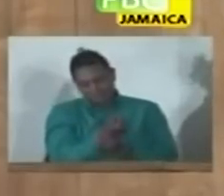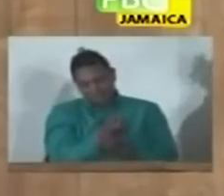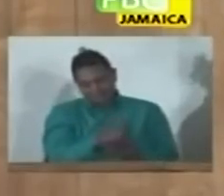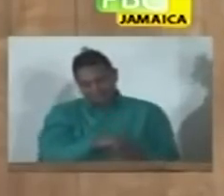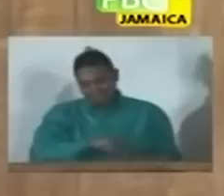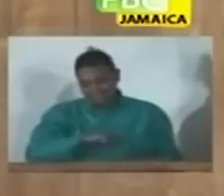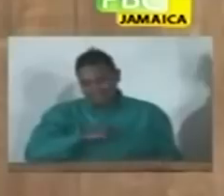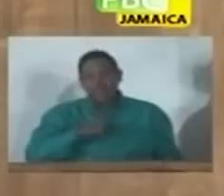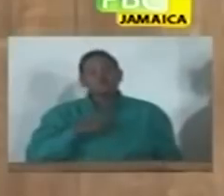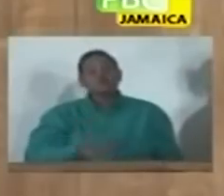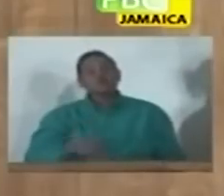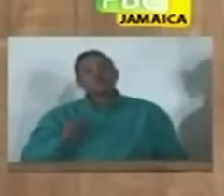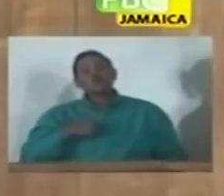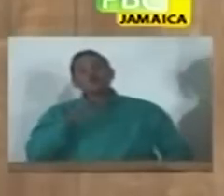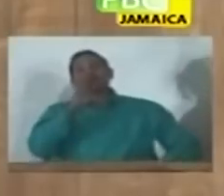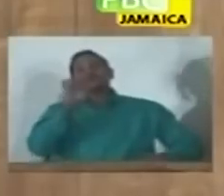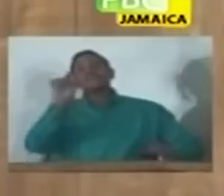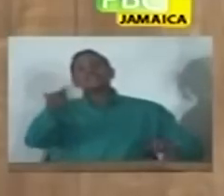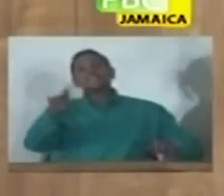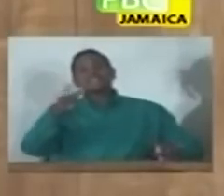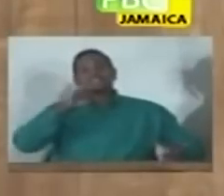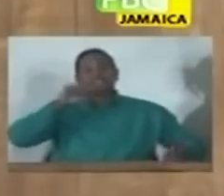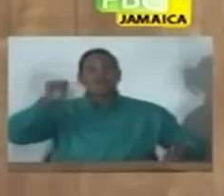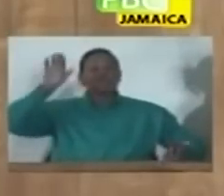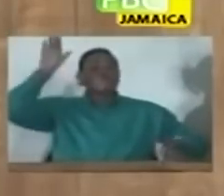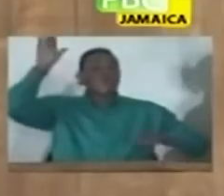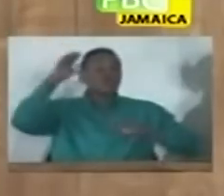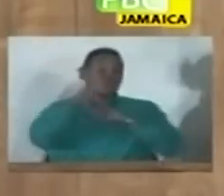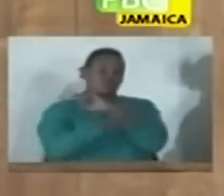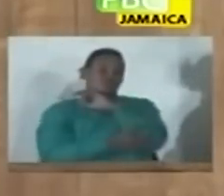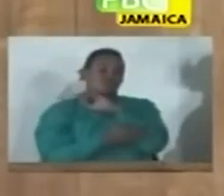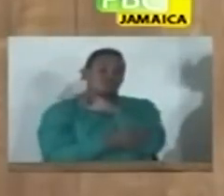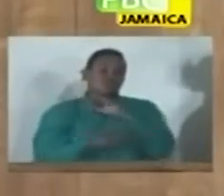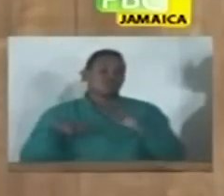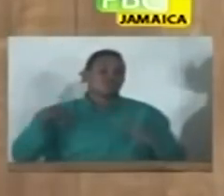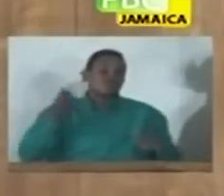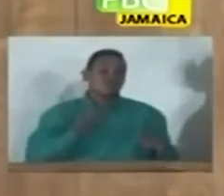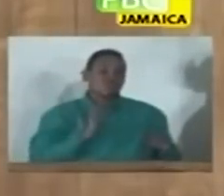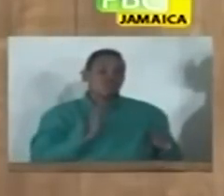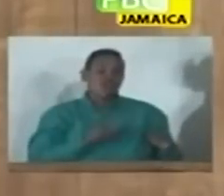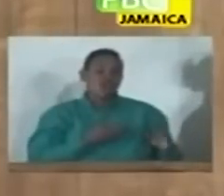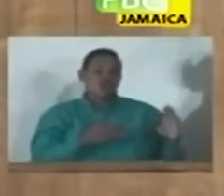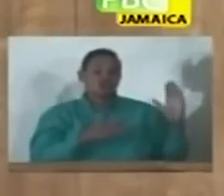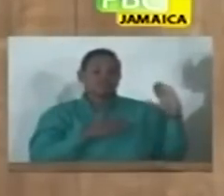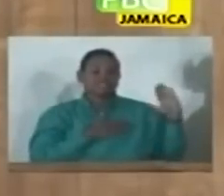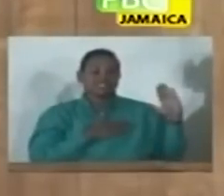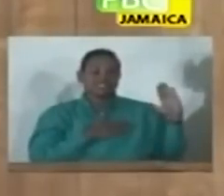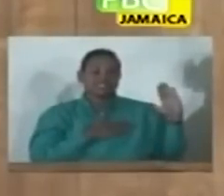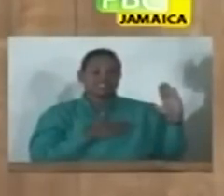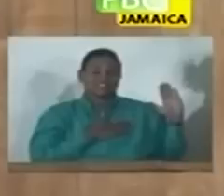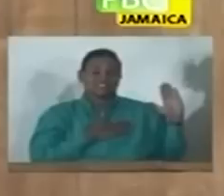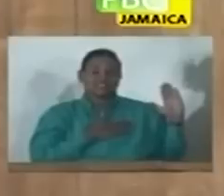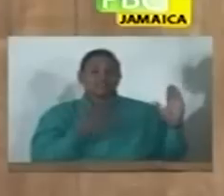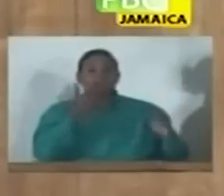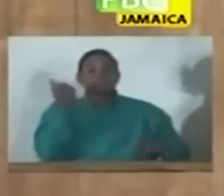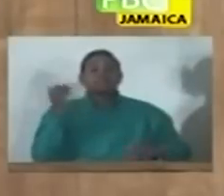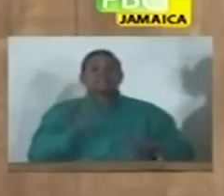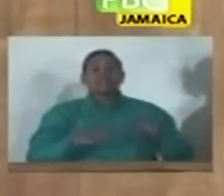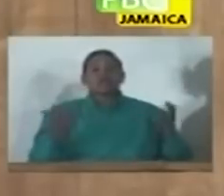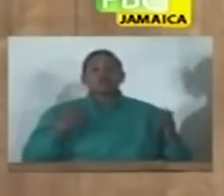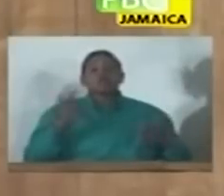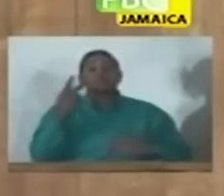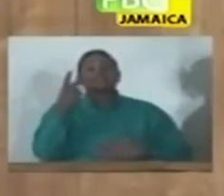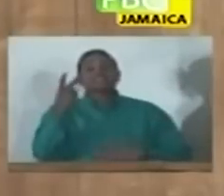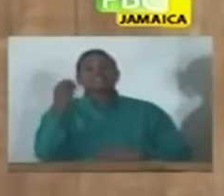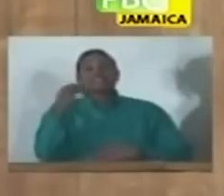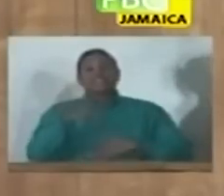we would insist that foreign countries treat our citizens better than what we have seen in the last